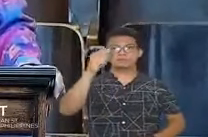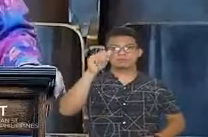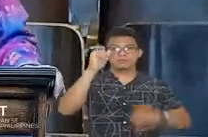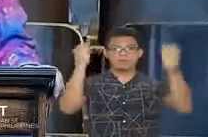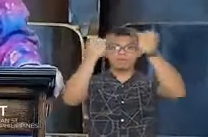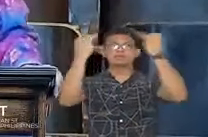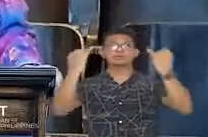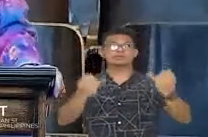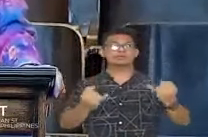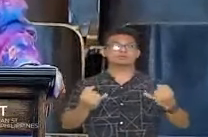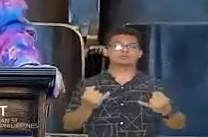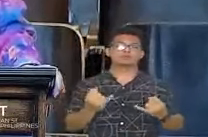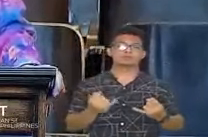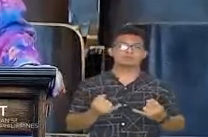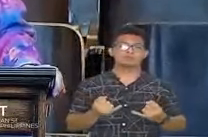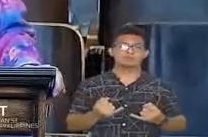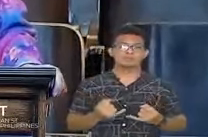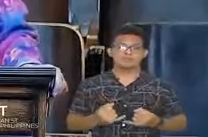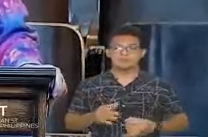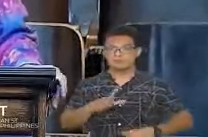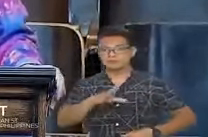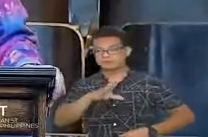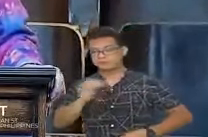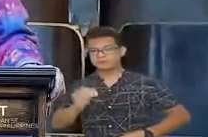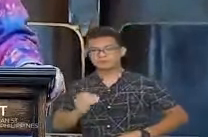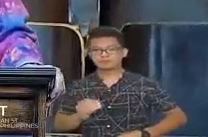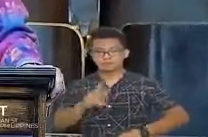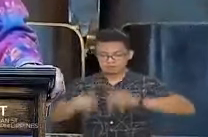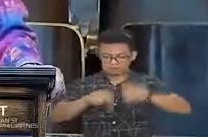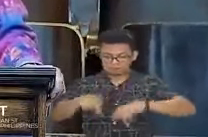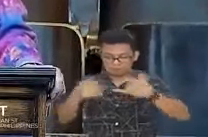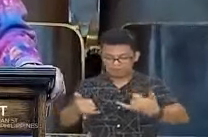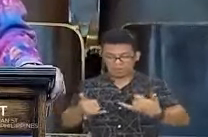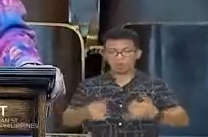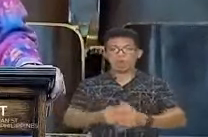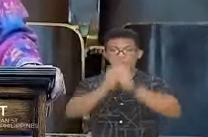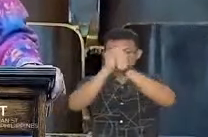Kinulit lang na. Gipalit lang na.